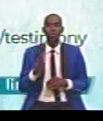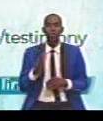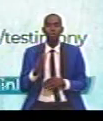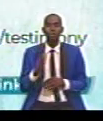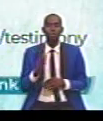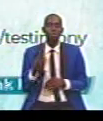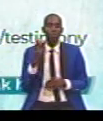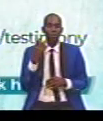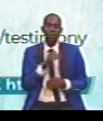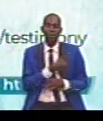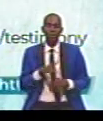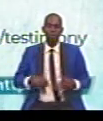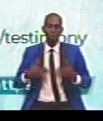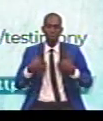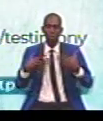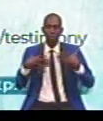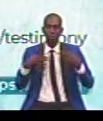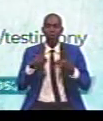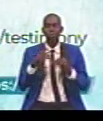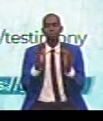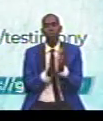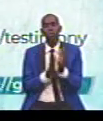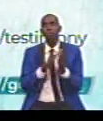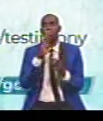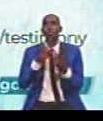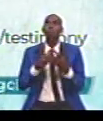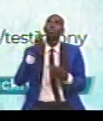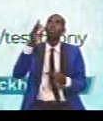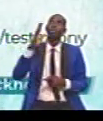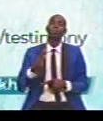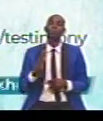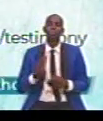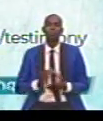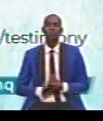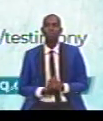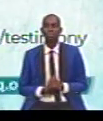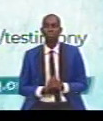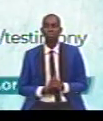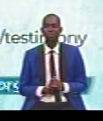just healed him. Praise be to God.